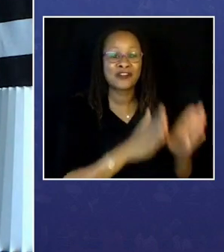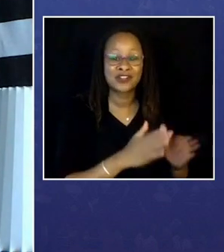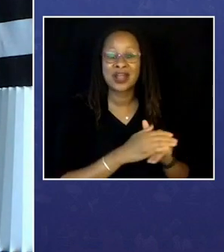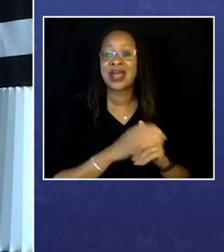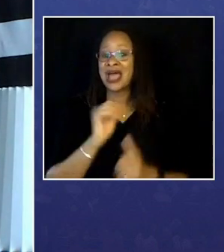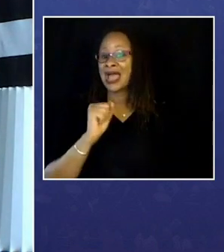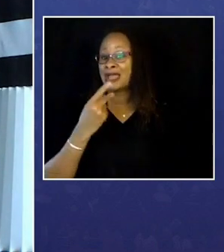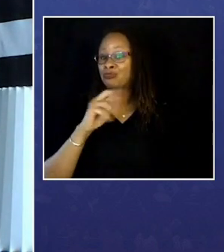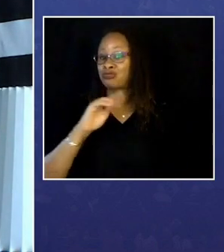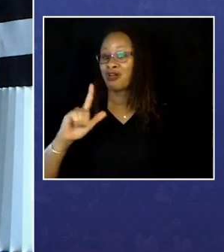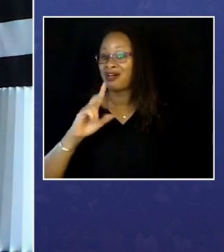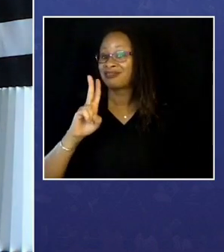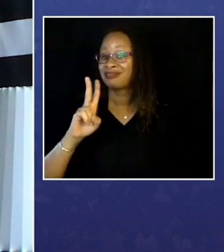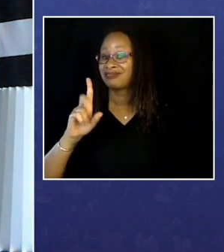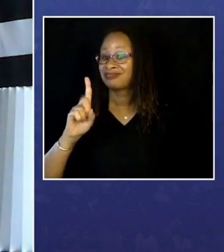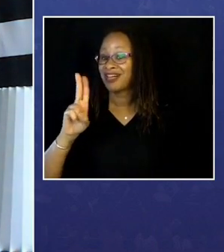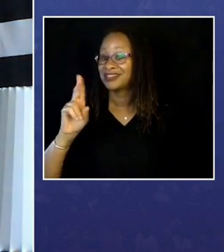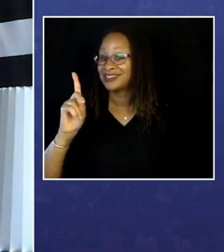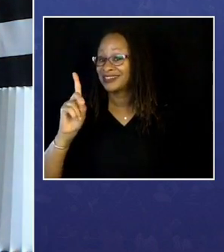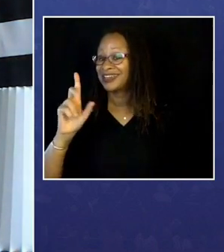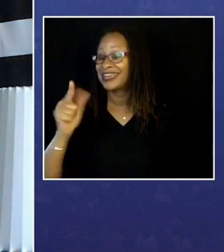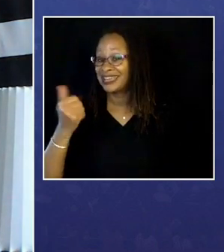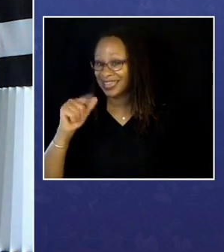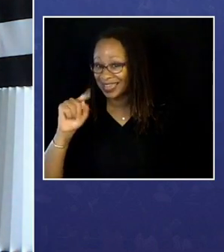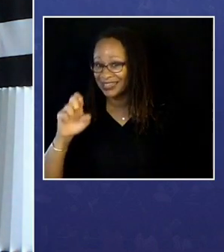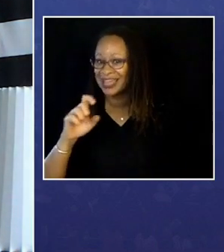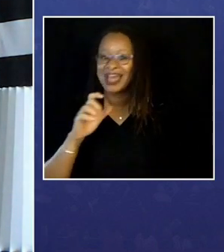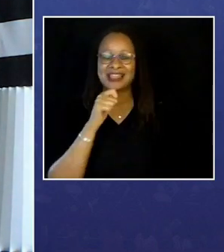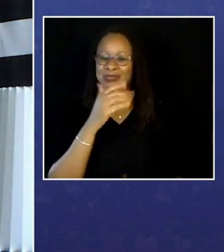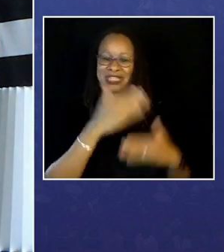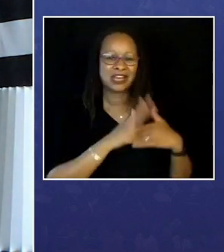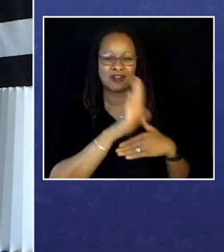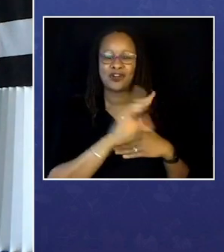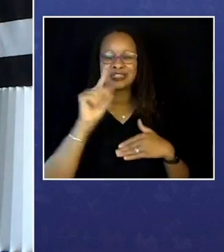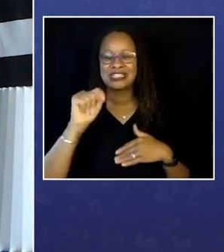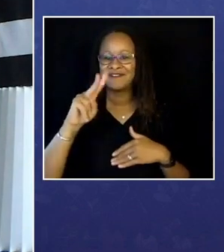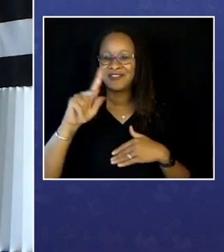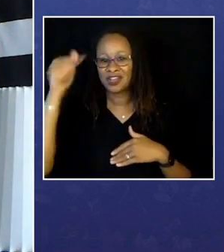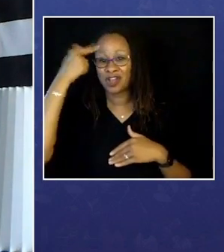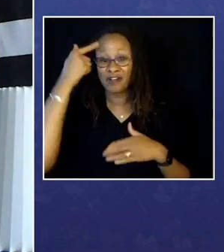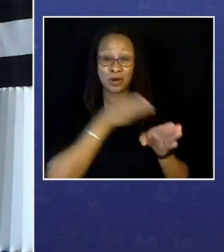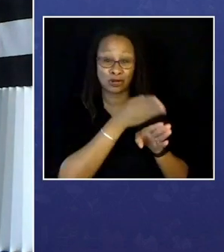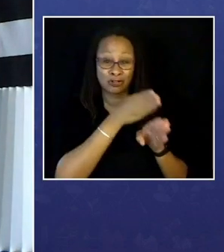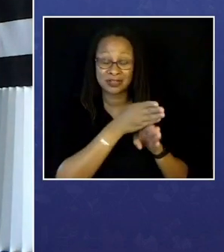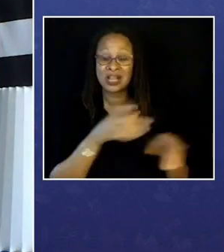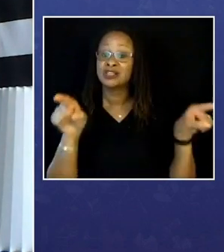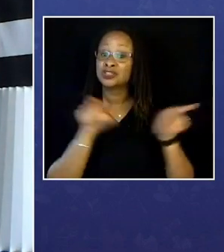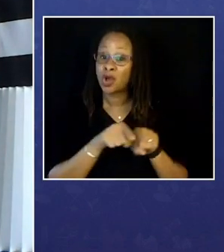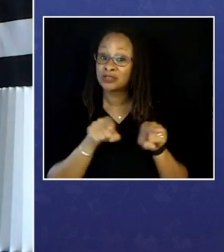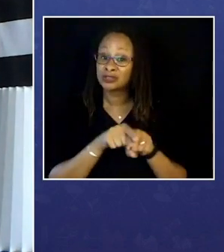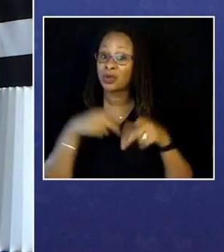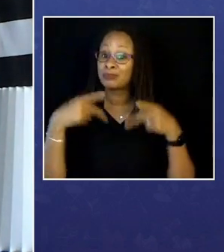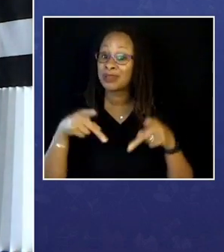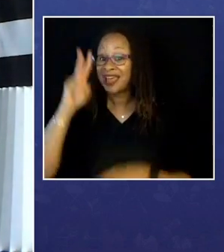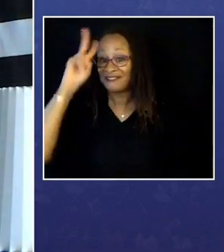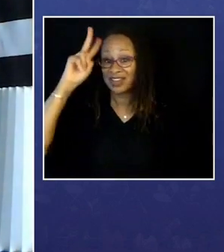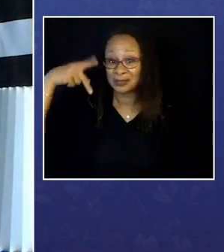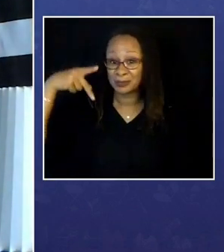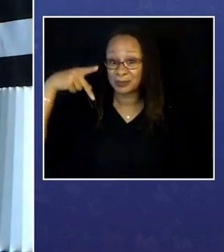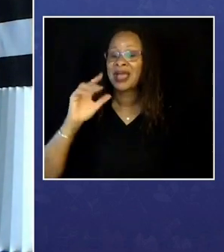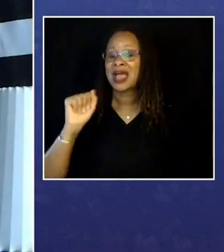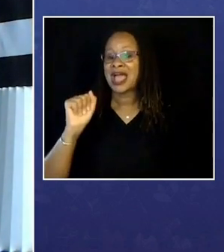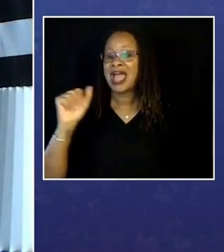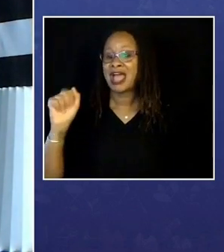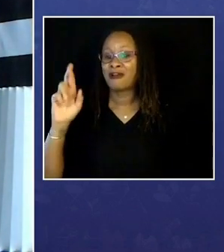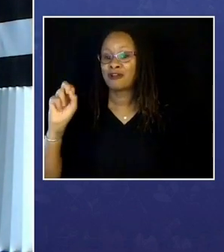Playing April Ludgate wasn't the end of Aubrey's TV government career. She also played Vice